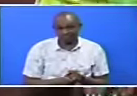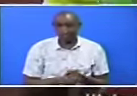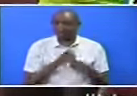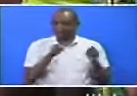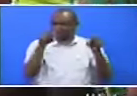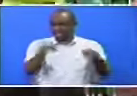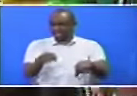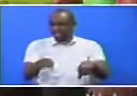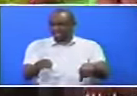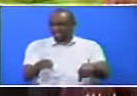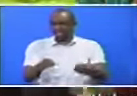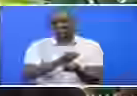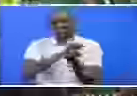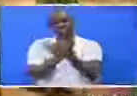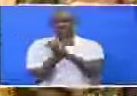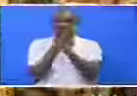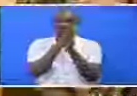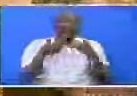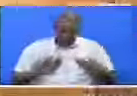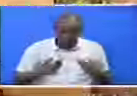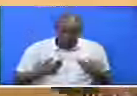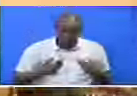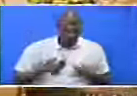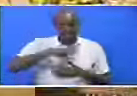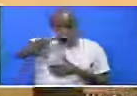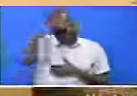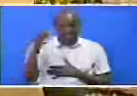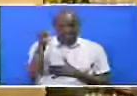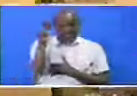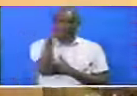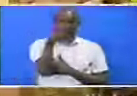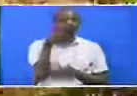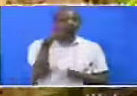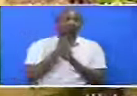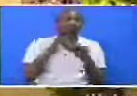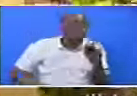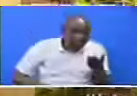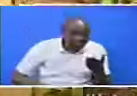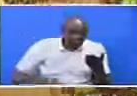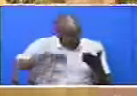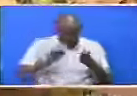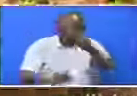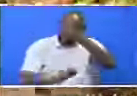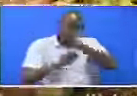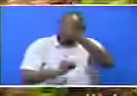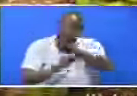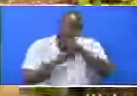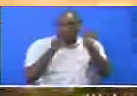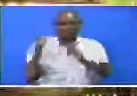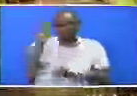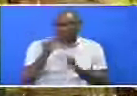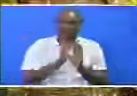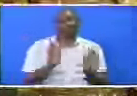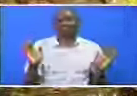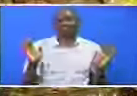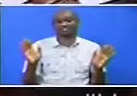But today, the script was different. The Narc-Kenya party was throwing its full weight behind the re-election of President